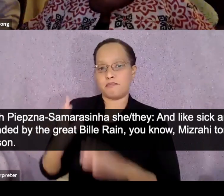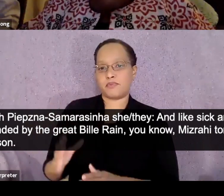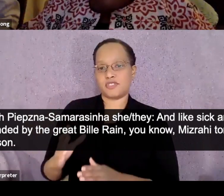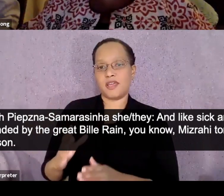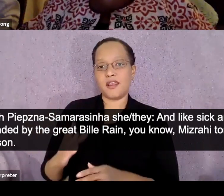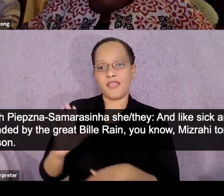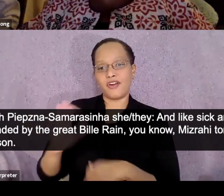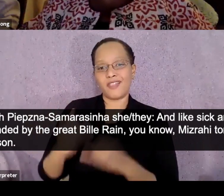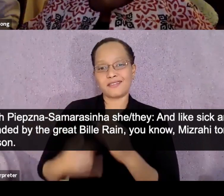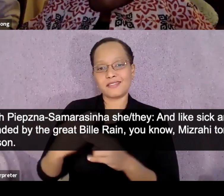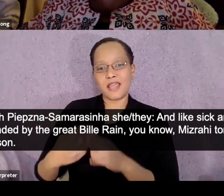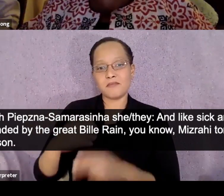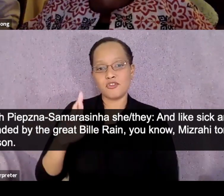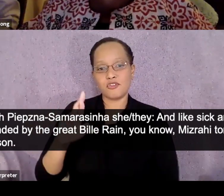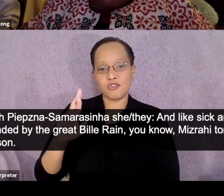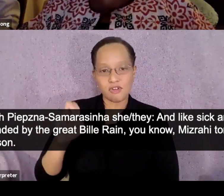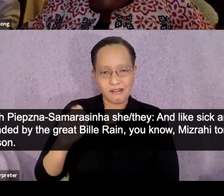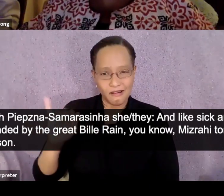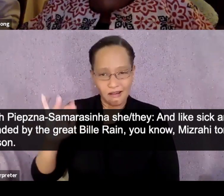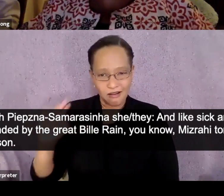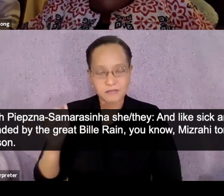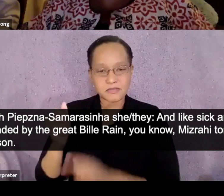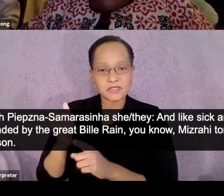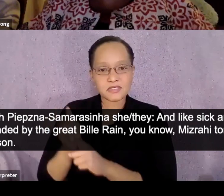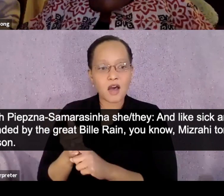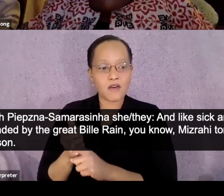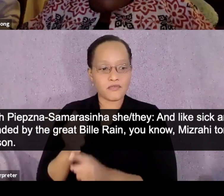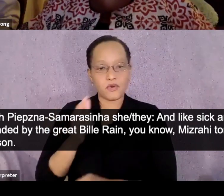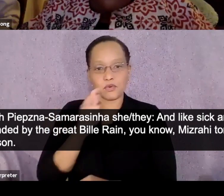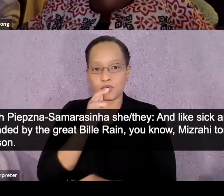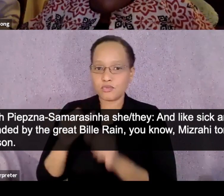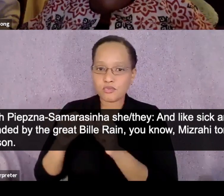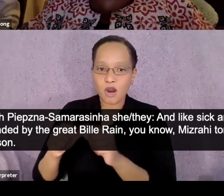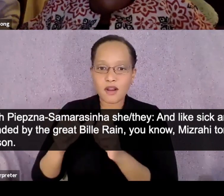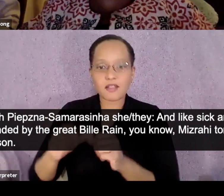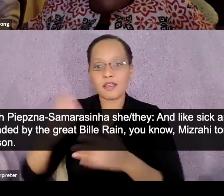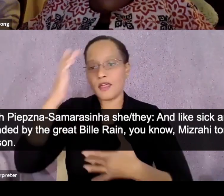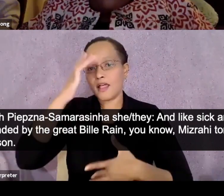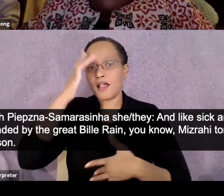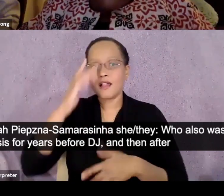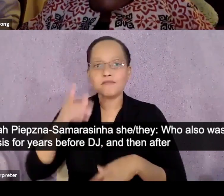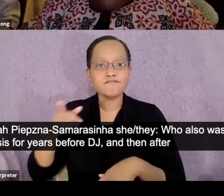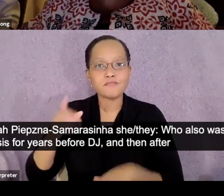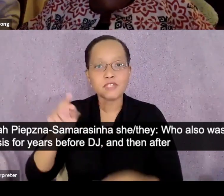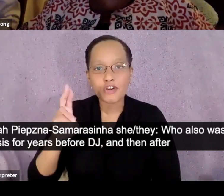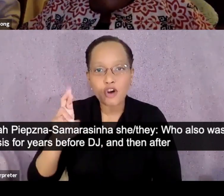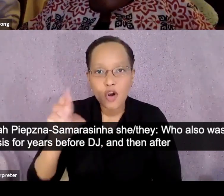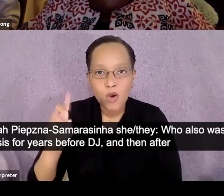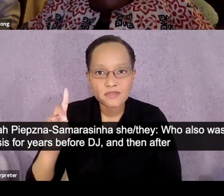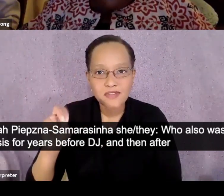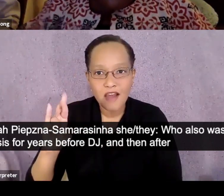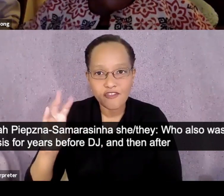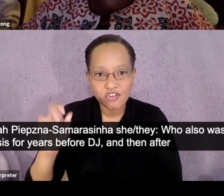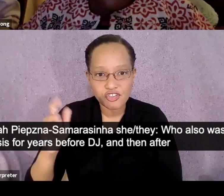Rain, Mizrahi torture survivor, chronically ill, neurodivergent person, who also was trying to